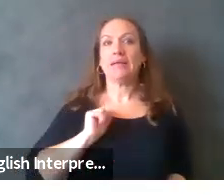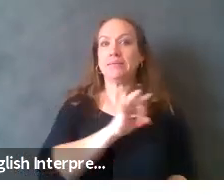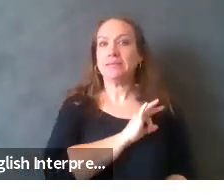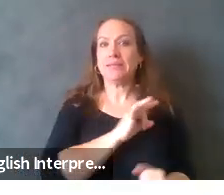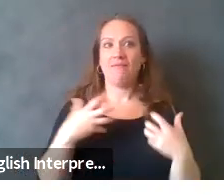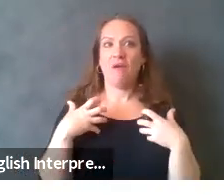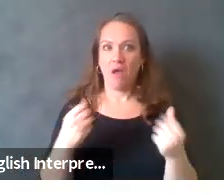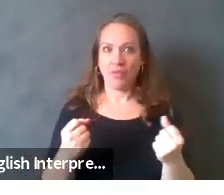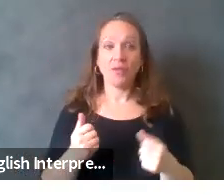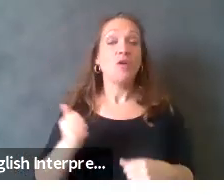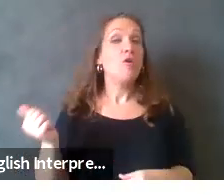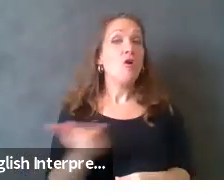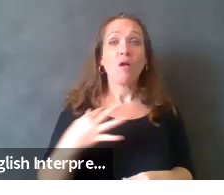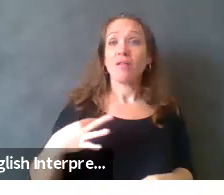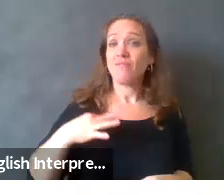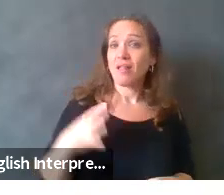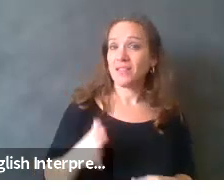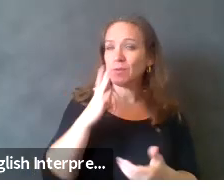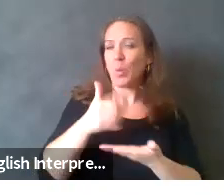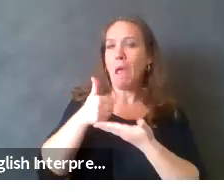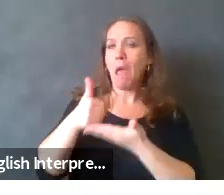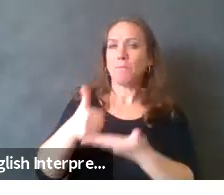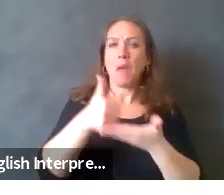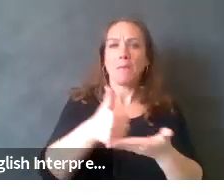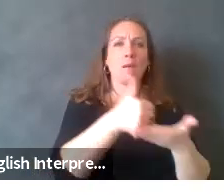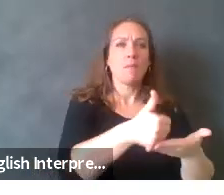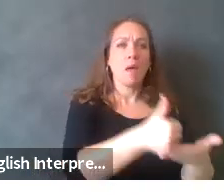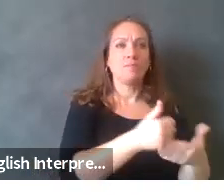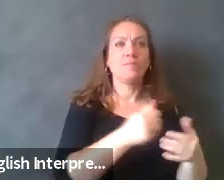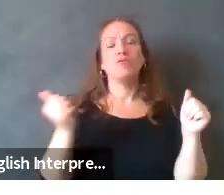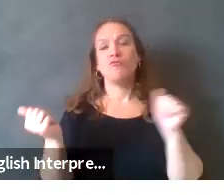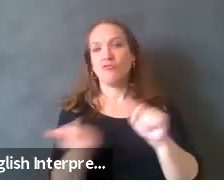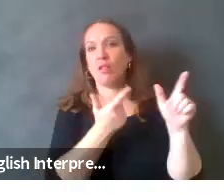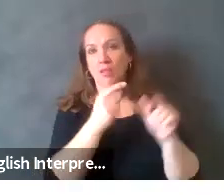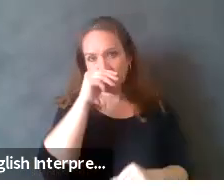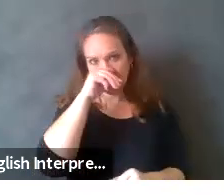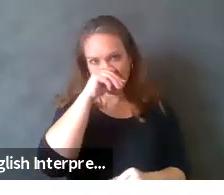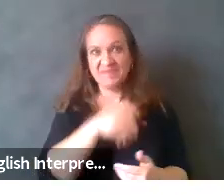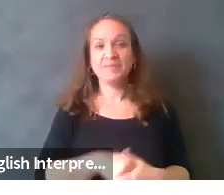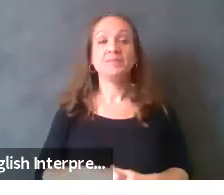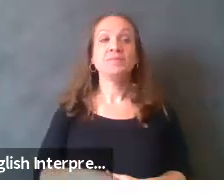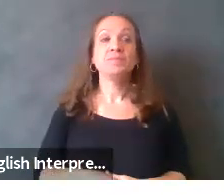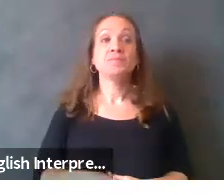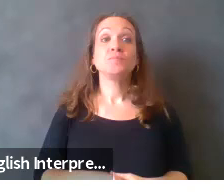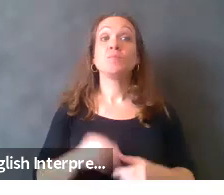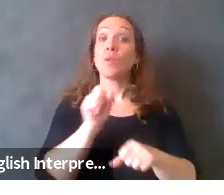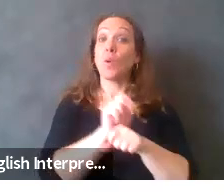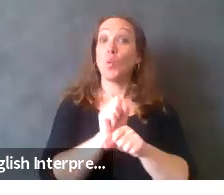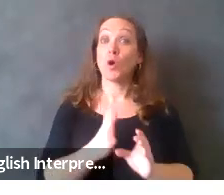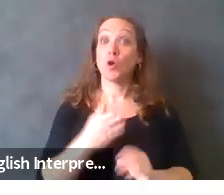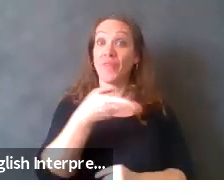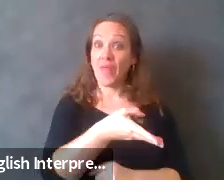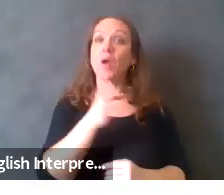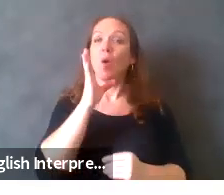are our volunteers will help everyone, clients, and our other responders. Workers on site will be